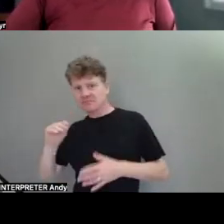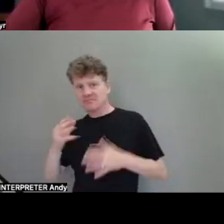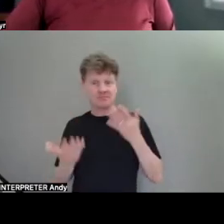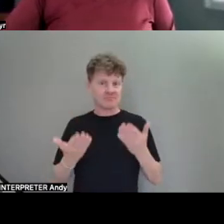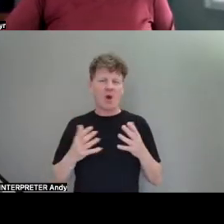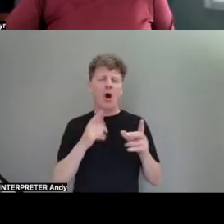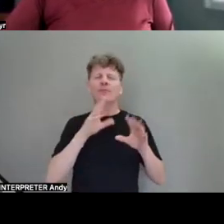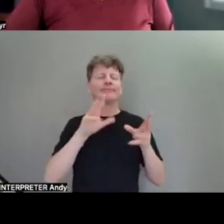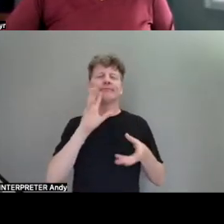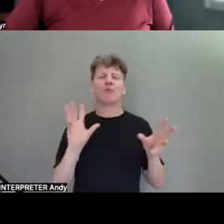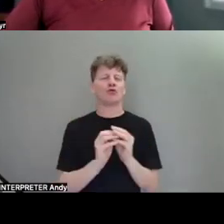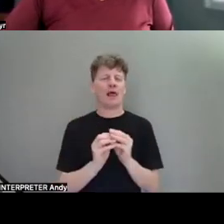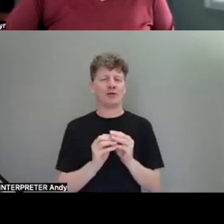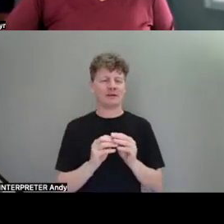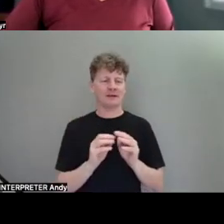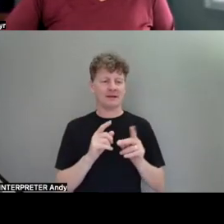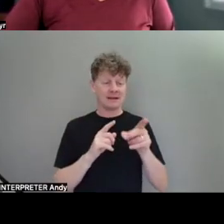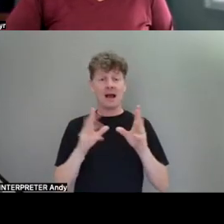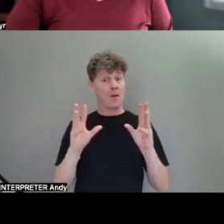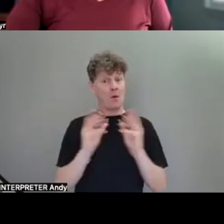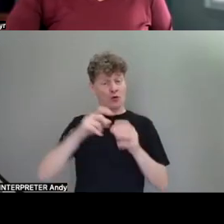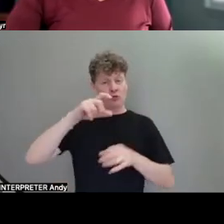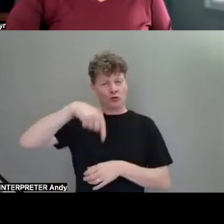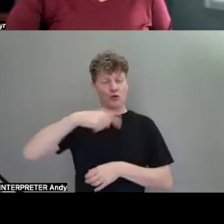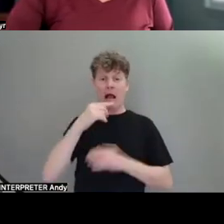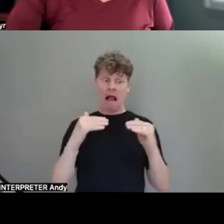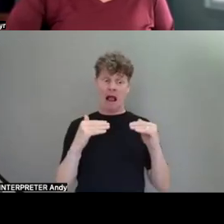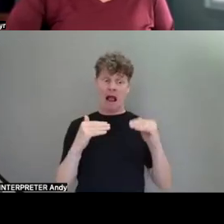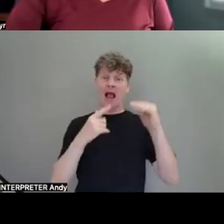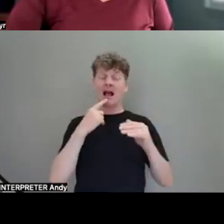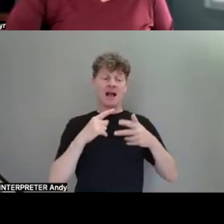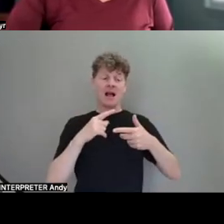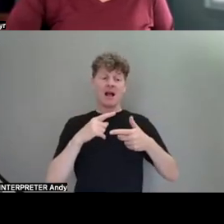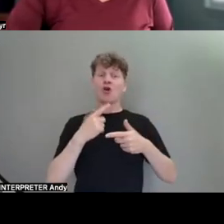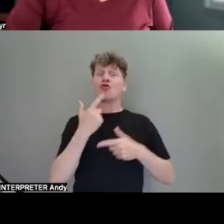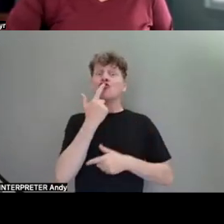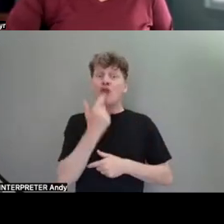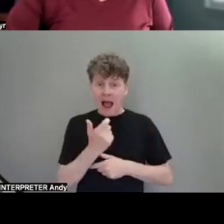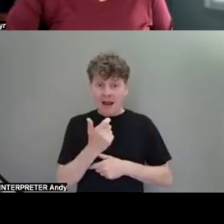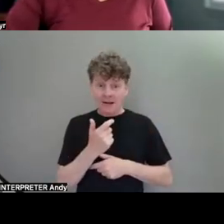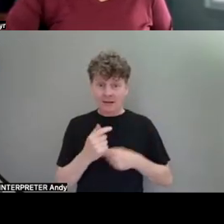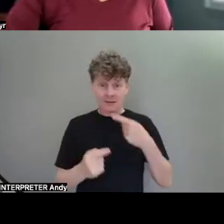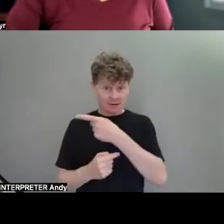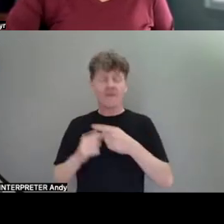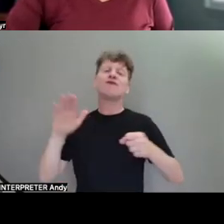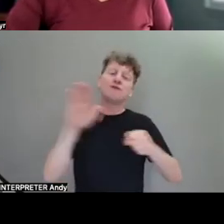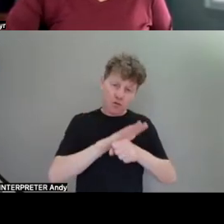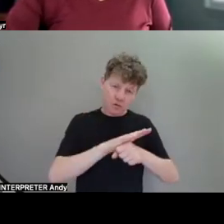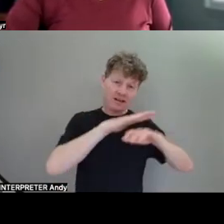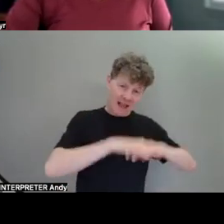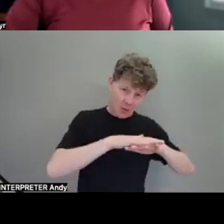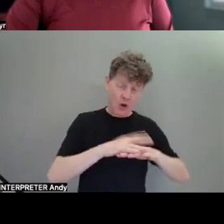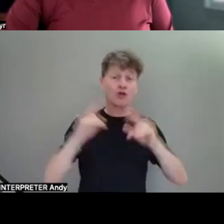the modularity was consistently higher. Again, I'm showing the full networks in red reduced networks in